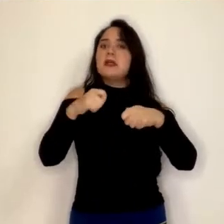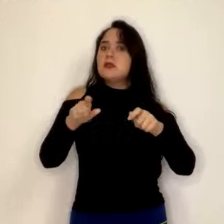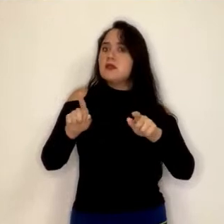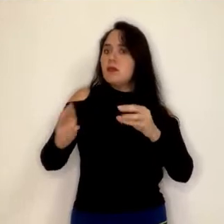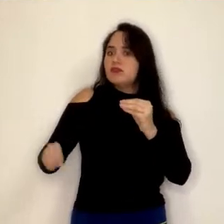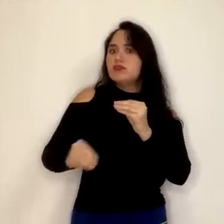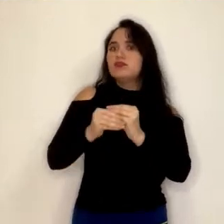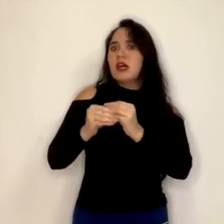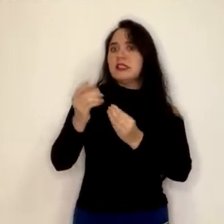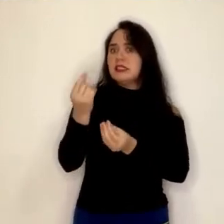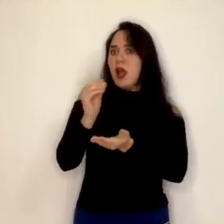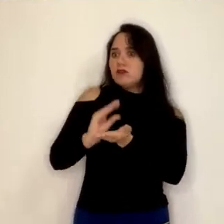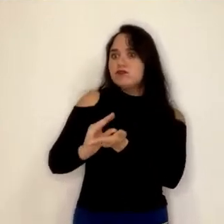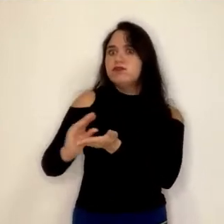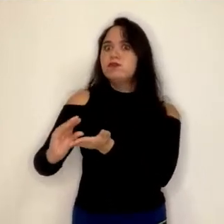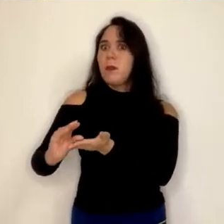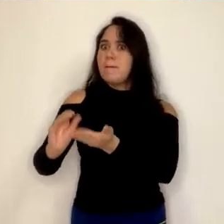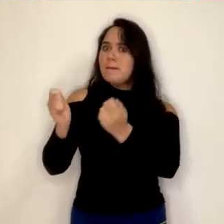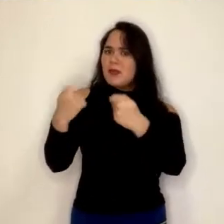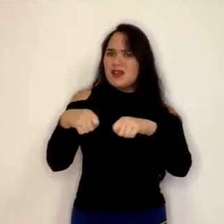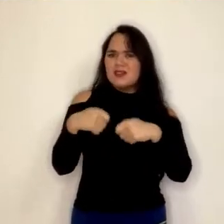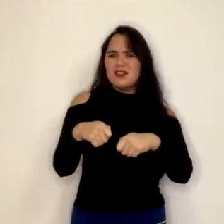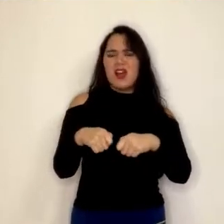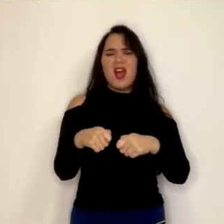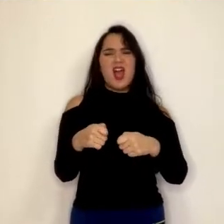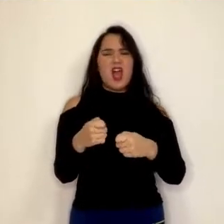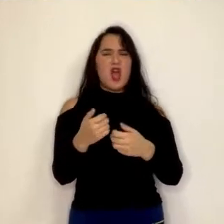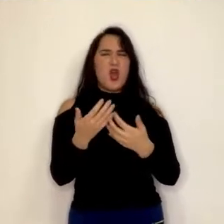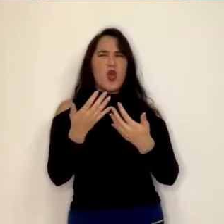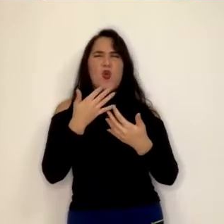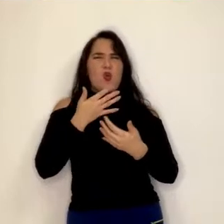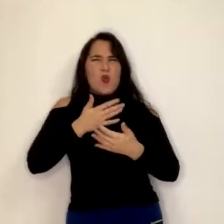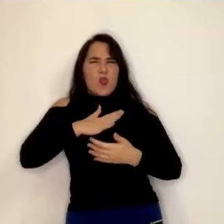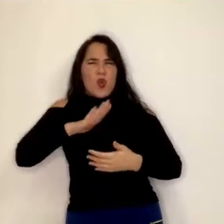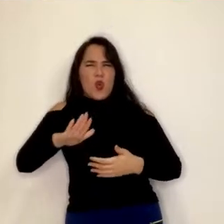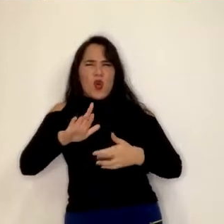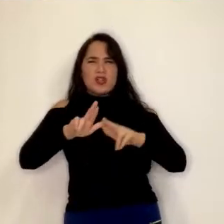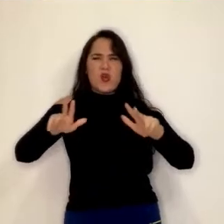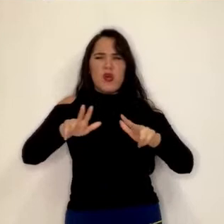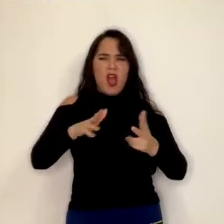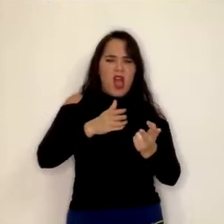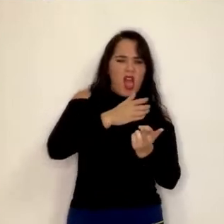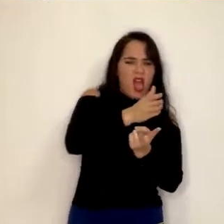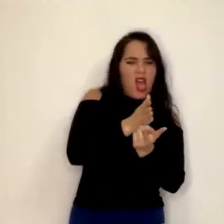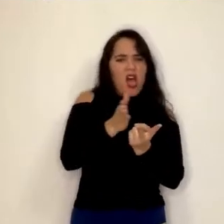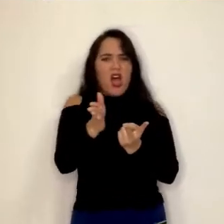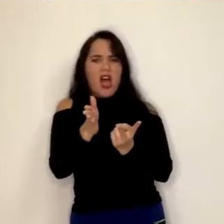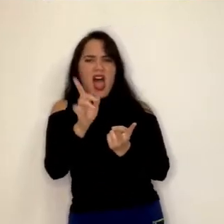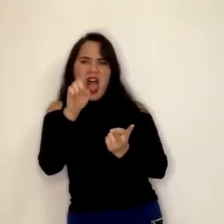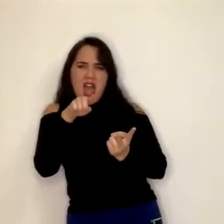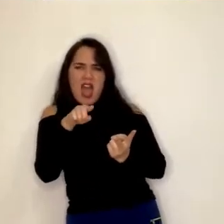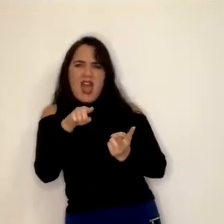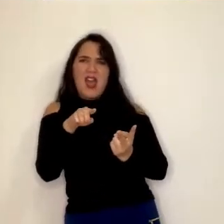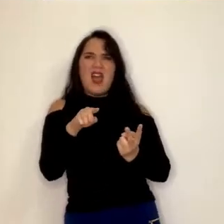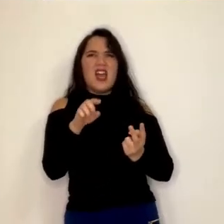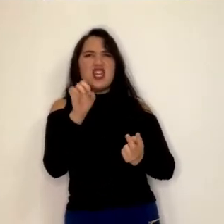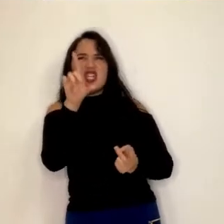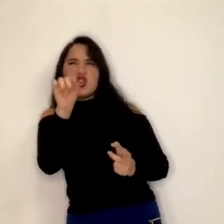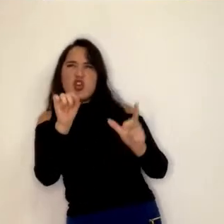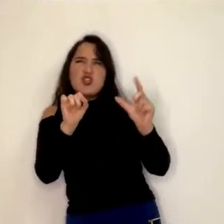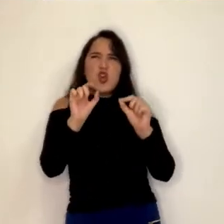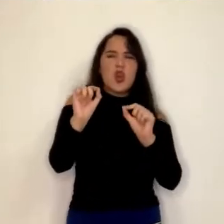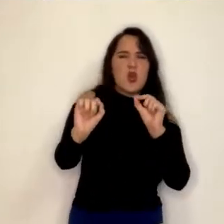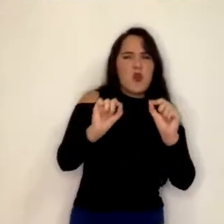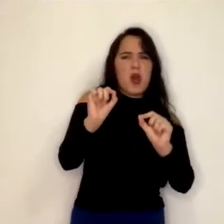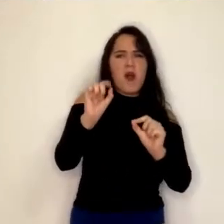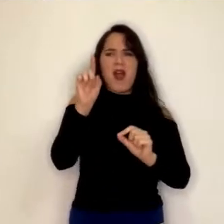have to have more resources and more management. I don't like this binary thing. It's institutional,